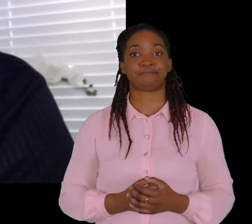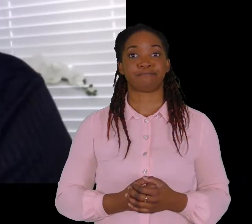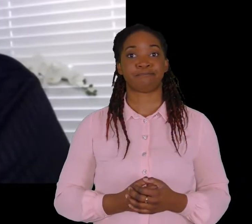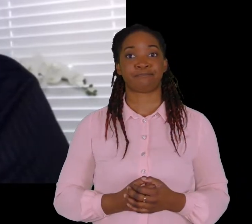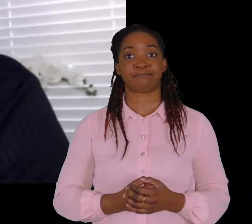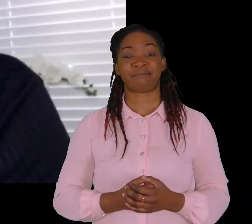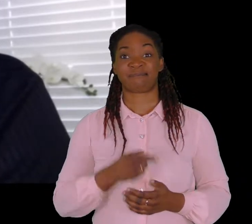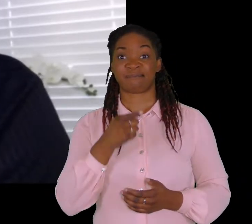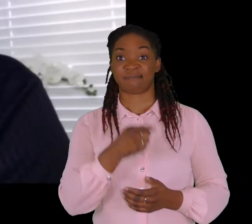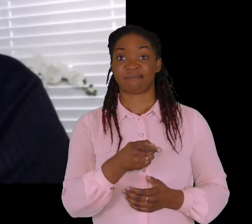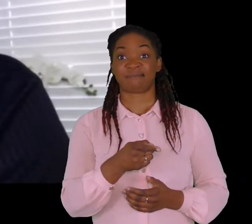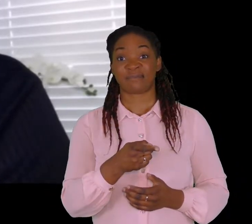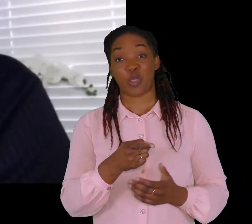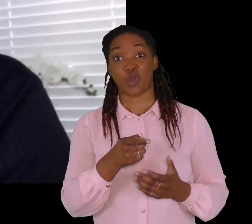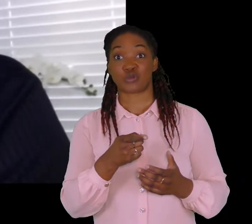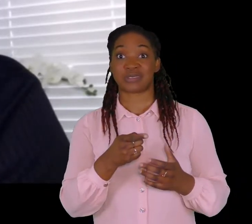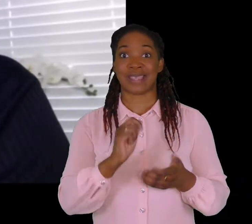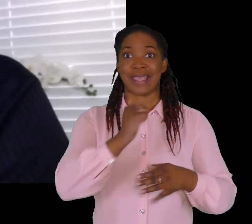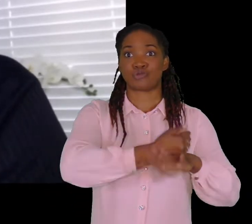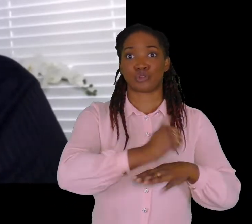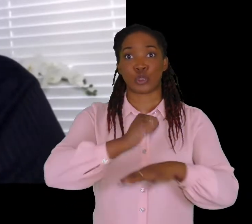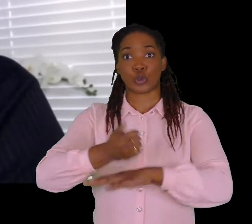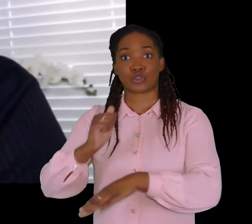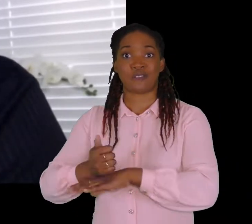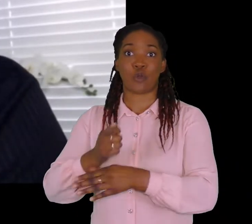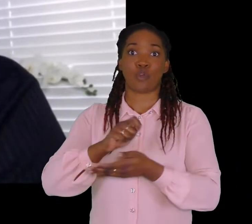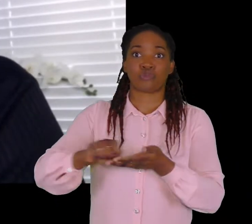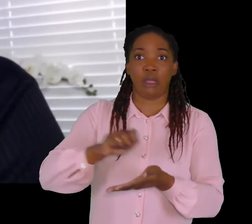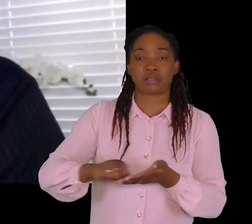Their role in and out of British institutions and the writers, painters,